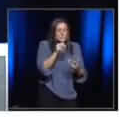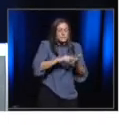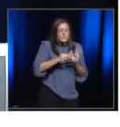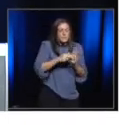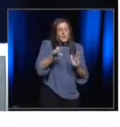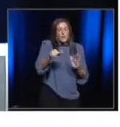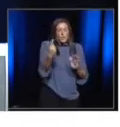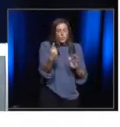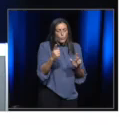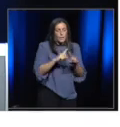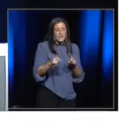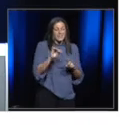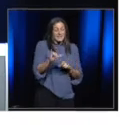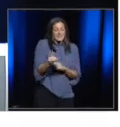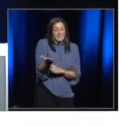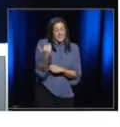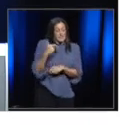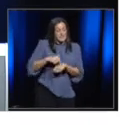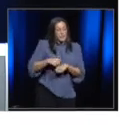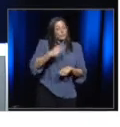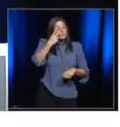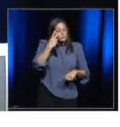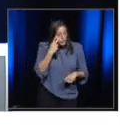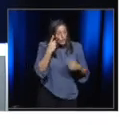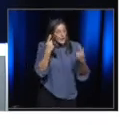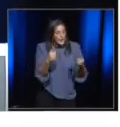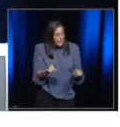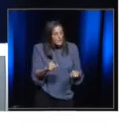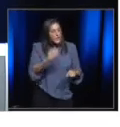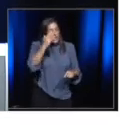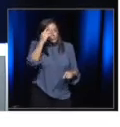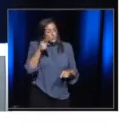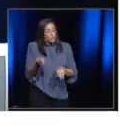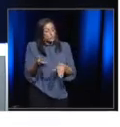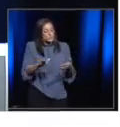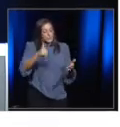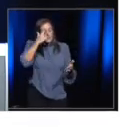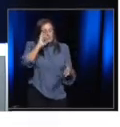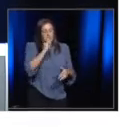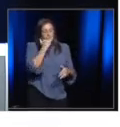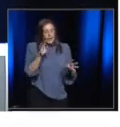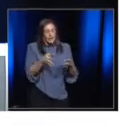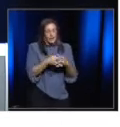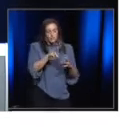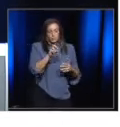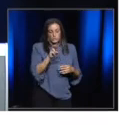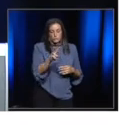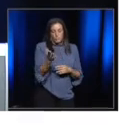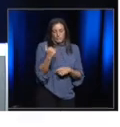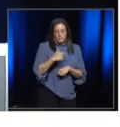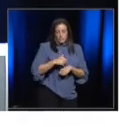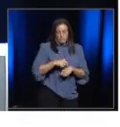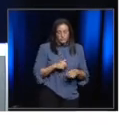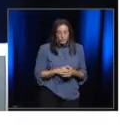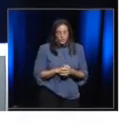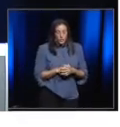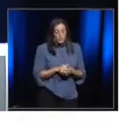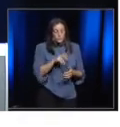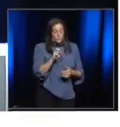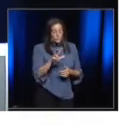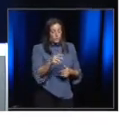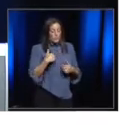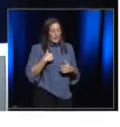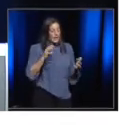is the last one that we have, and we know that bycatch killed it. 2003 was the first genetic abundance estimate